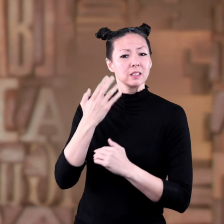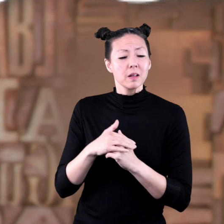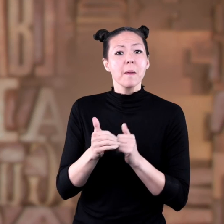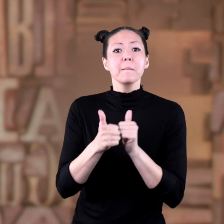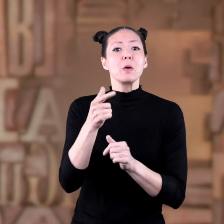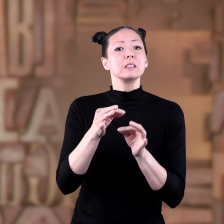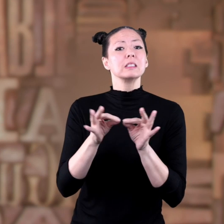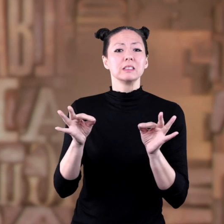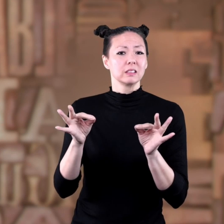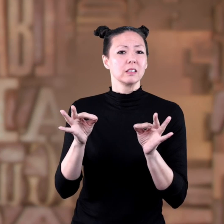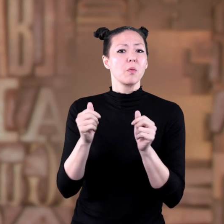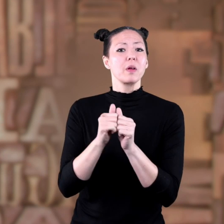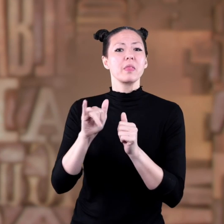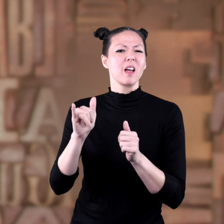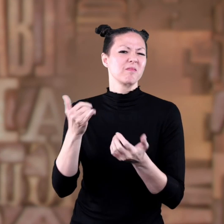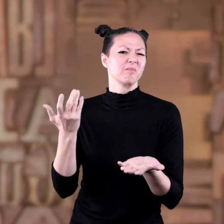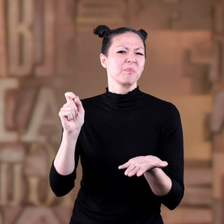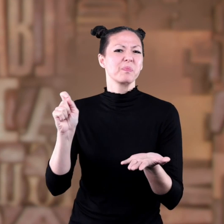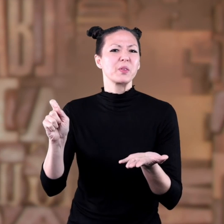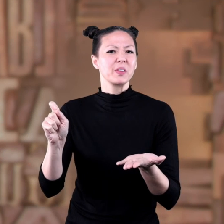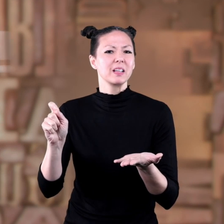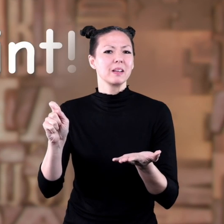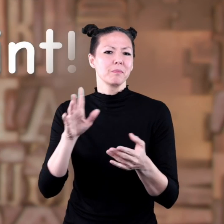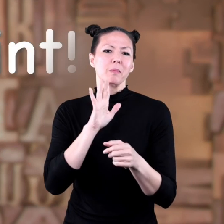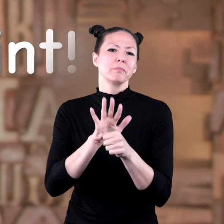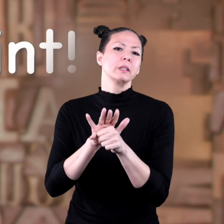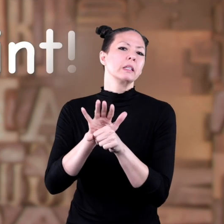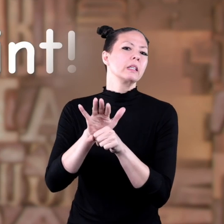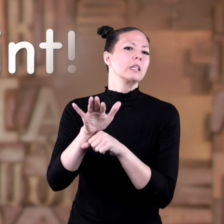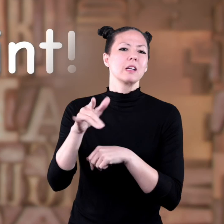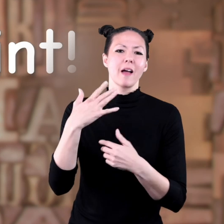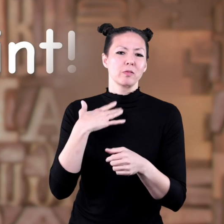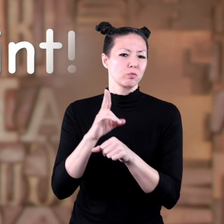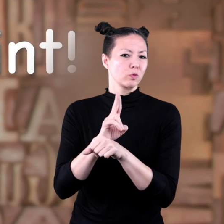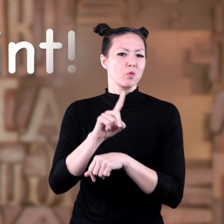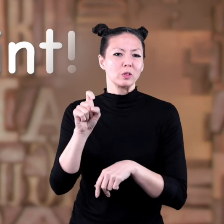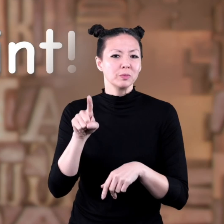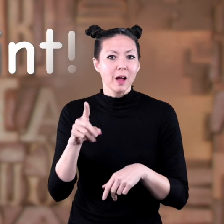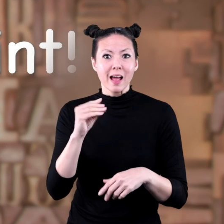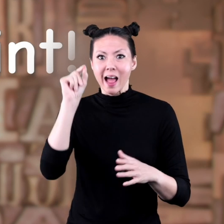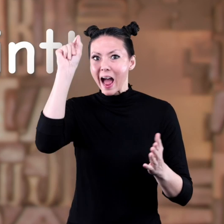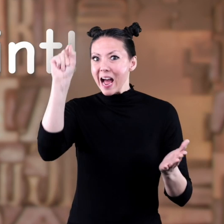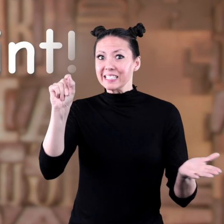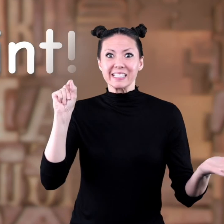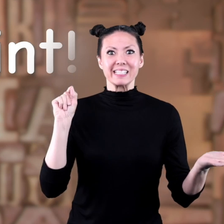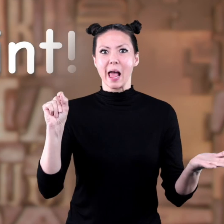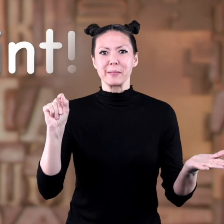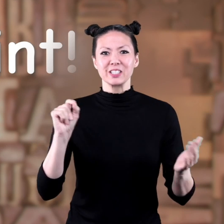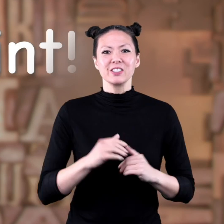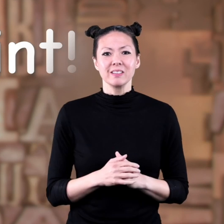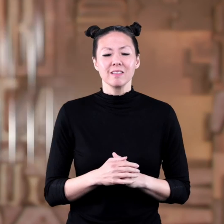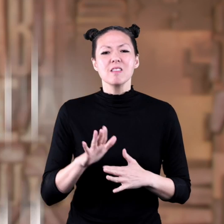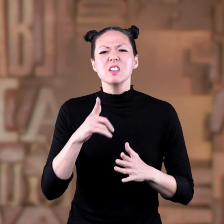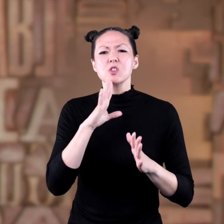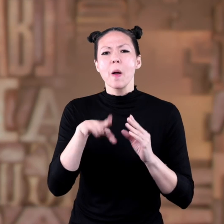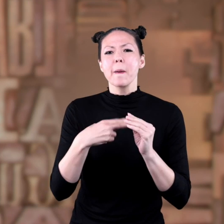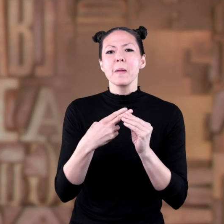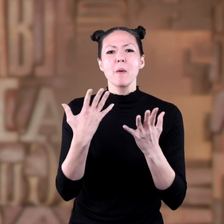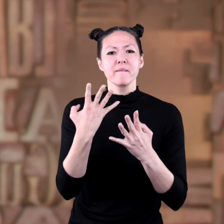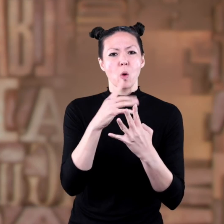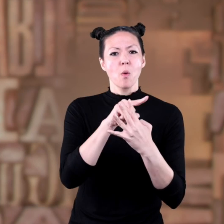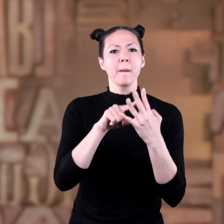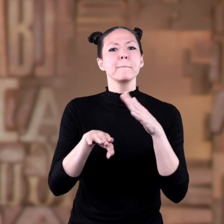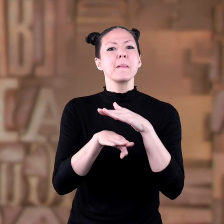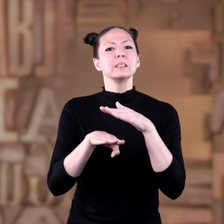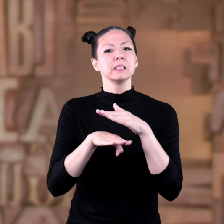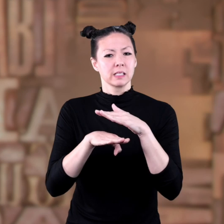purpose. Most sentences end with a period, but there are plenty that use question marks and exclamation points. Let's talk